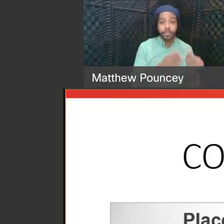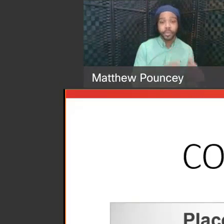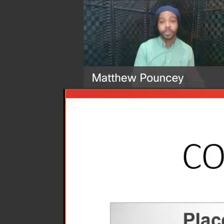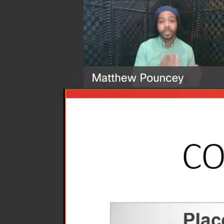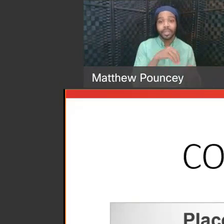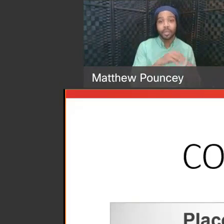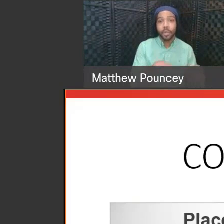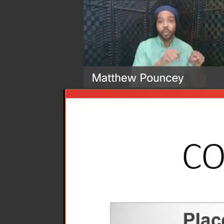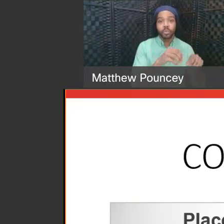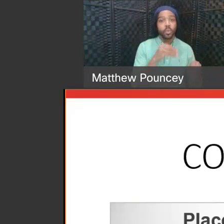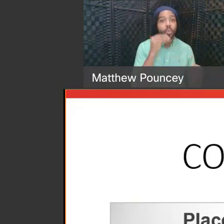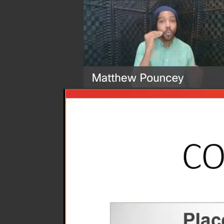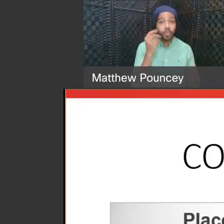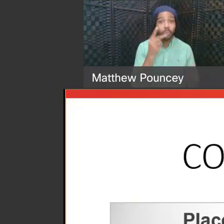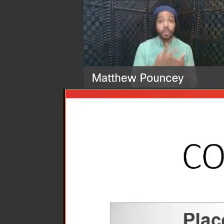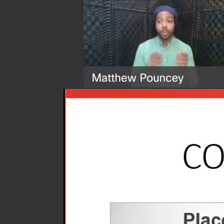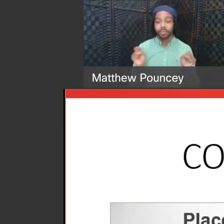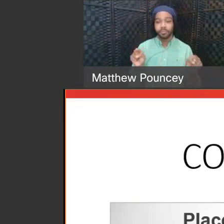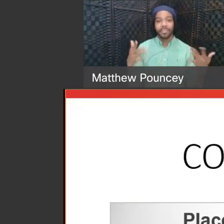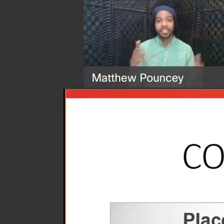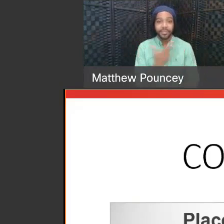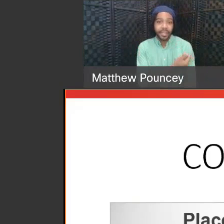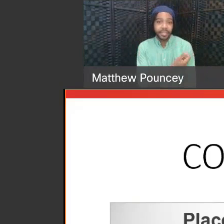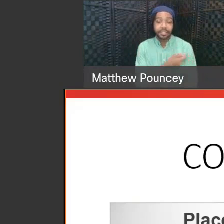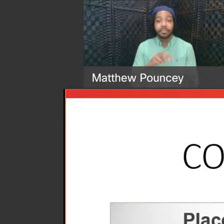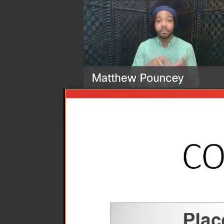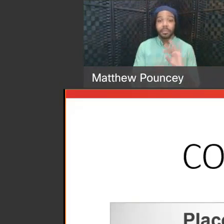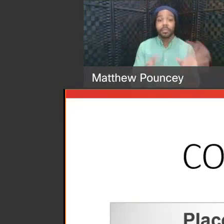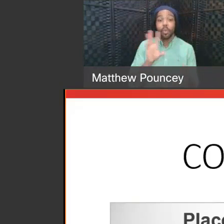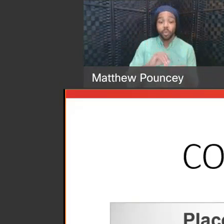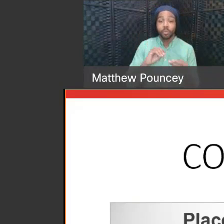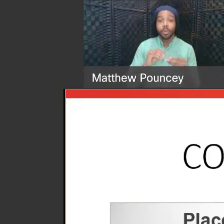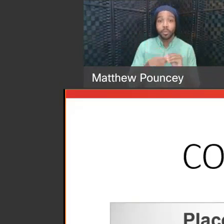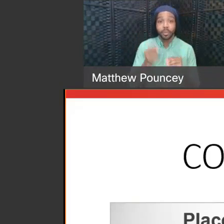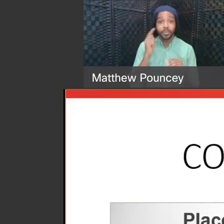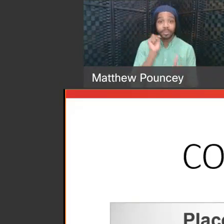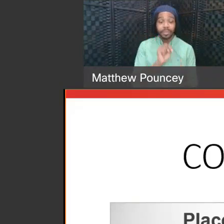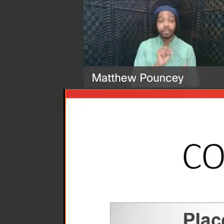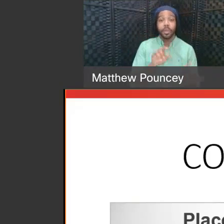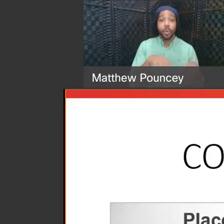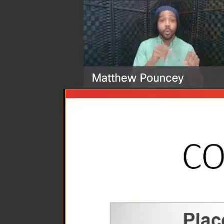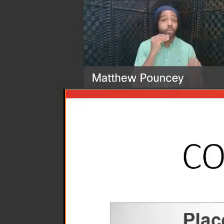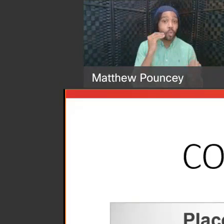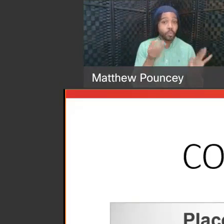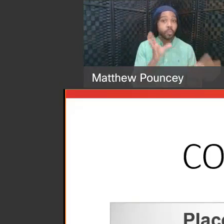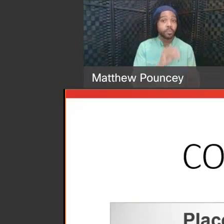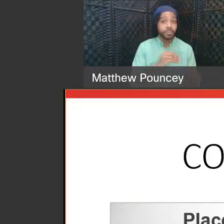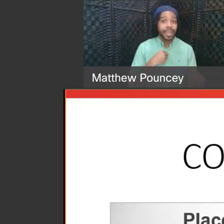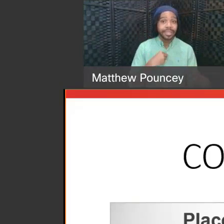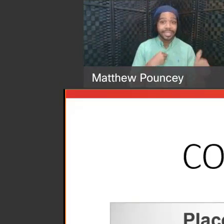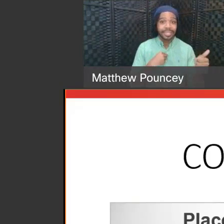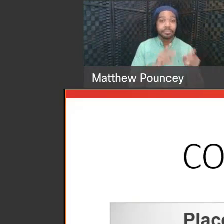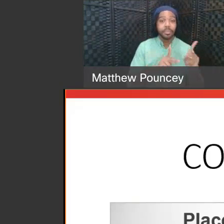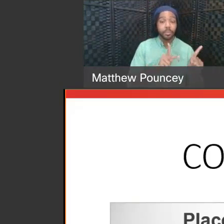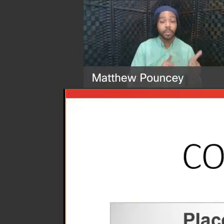been vaccinated. And so that brings our totals up to, in host homes, we've had 10 people, intermediate